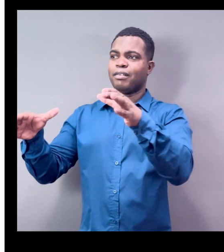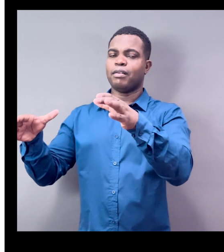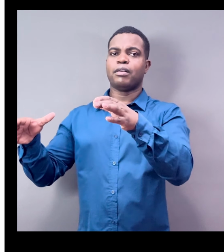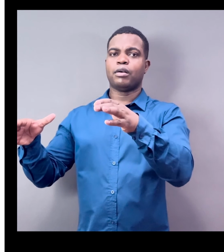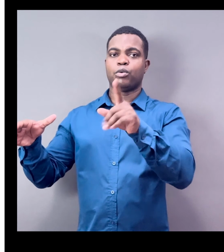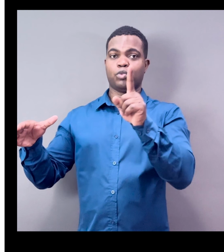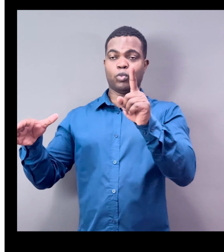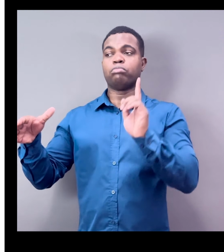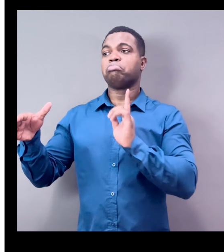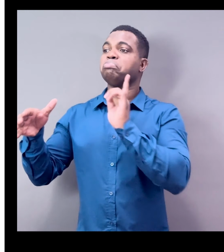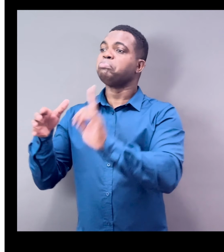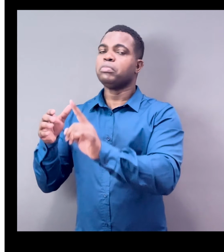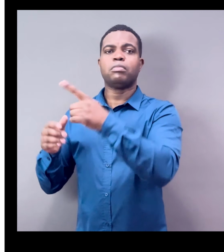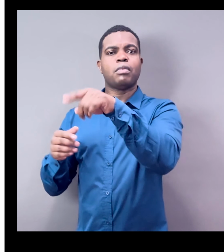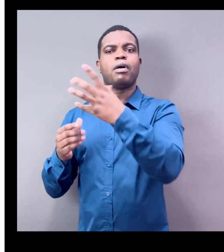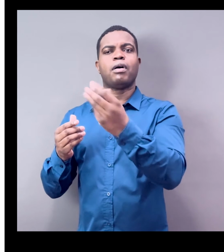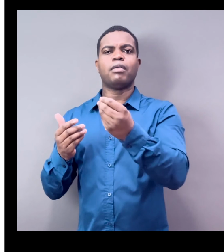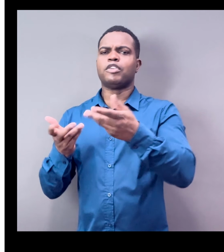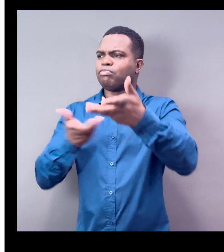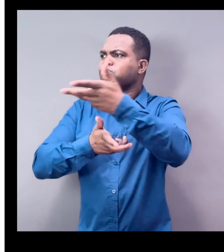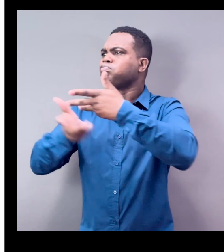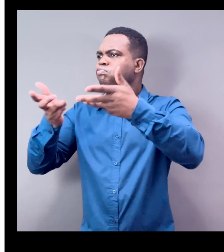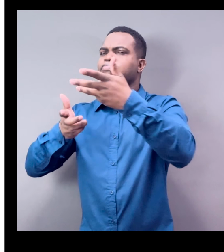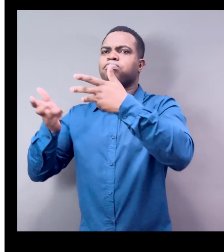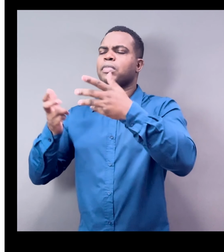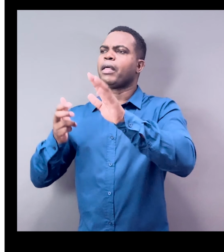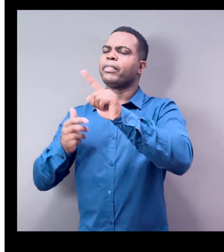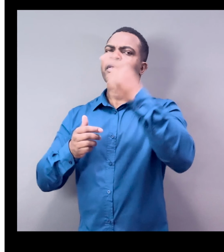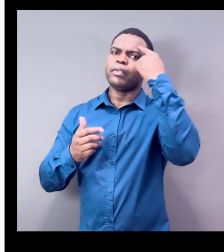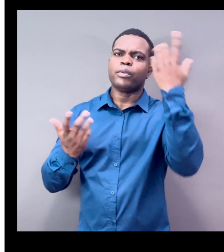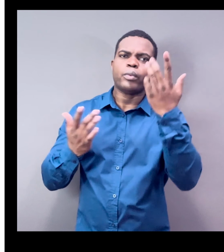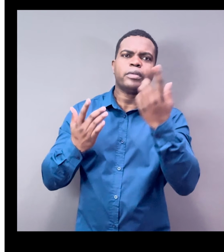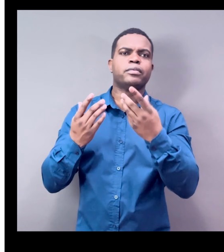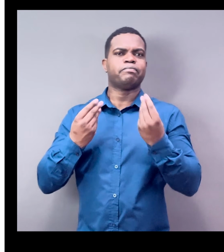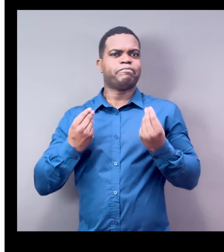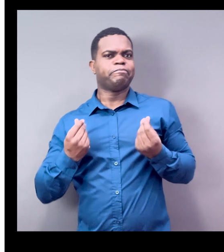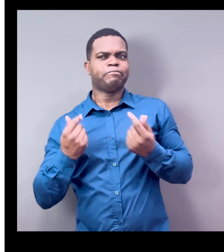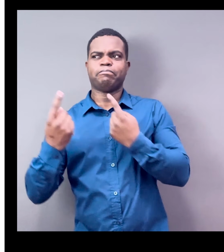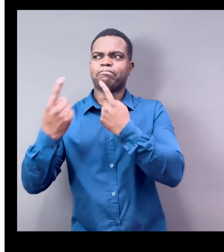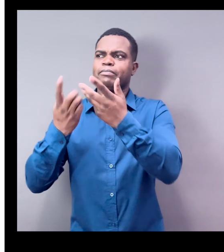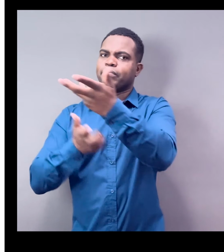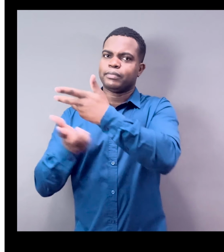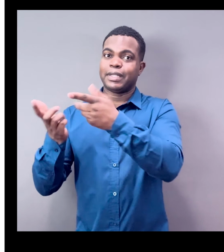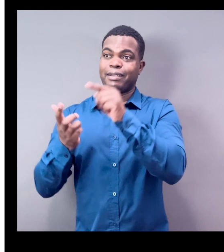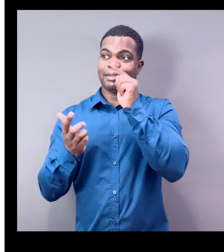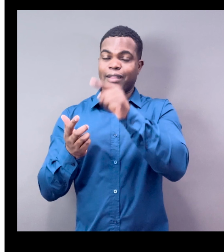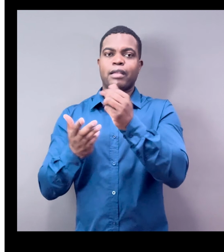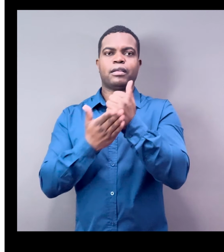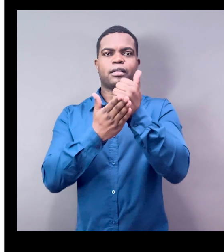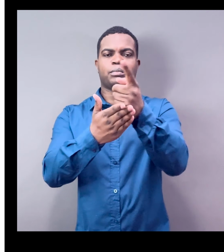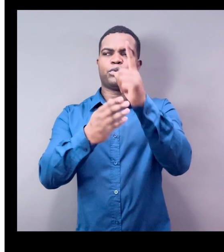members to share their perspective on the community engagement efforts.